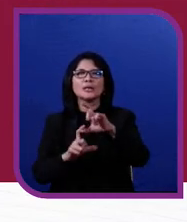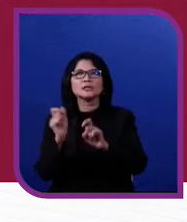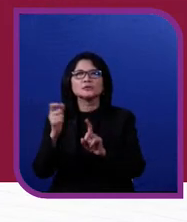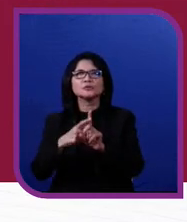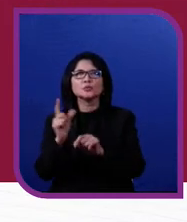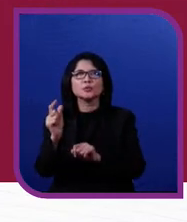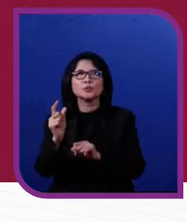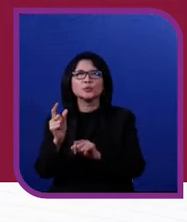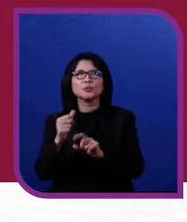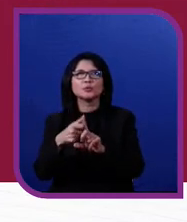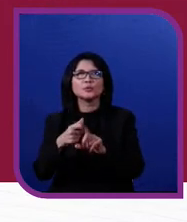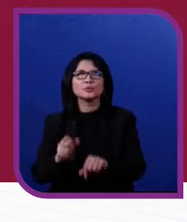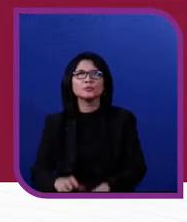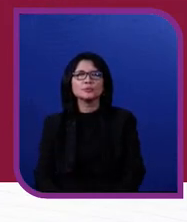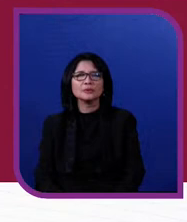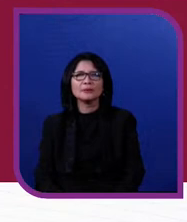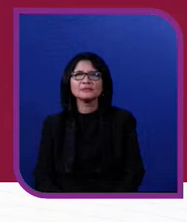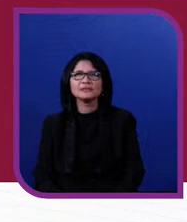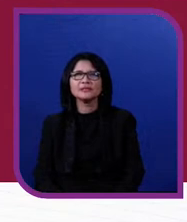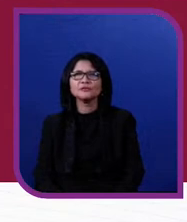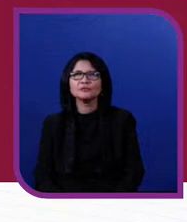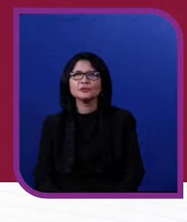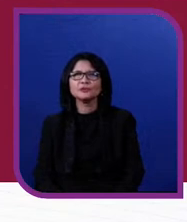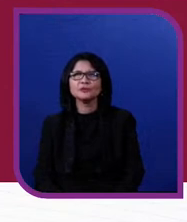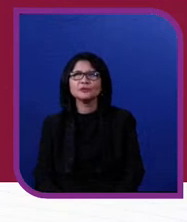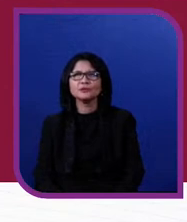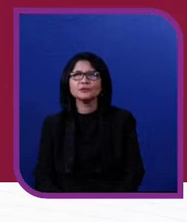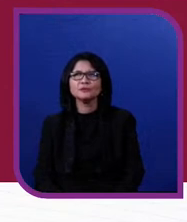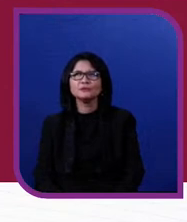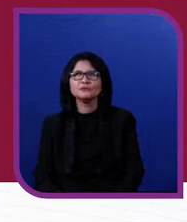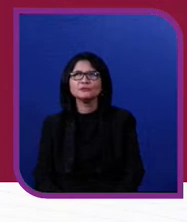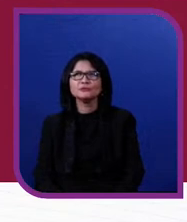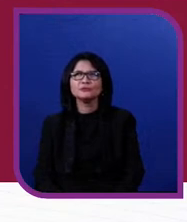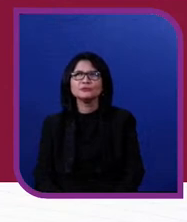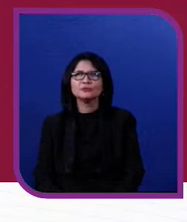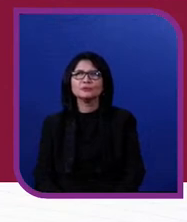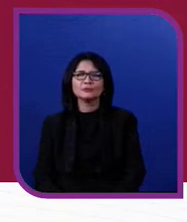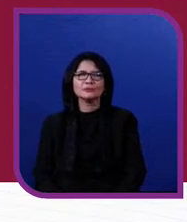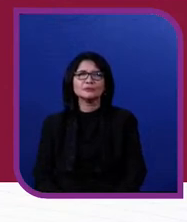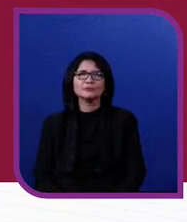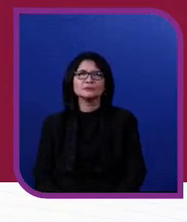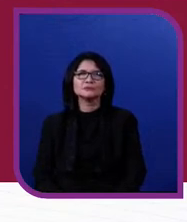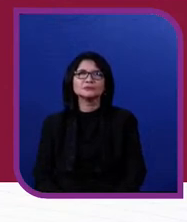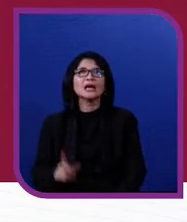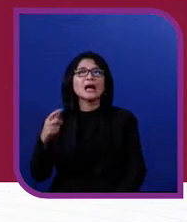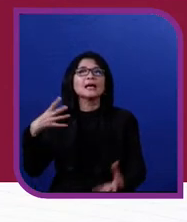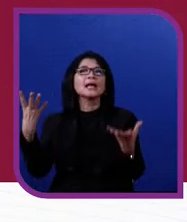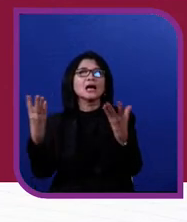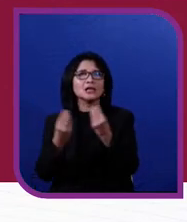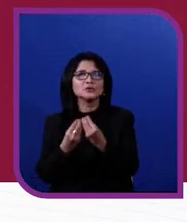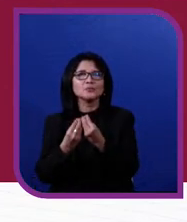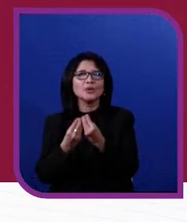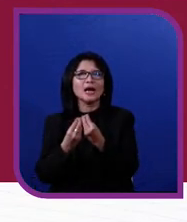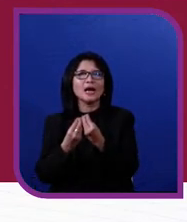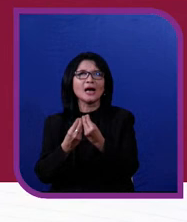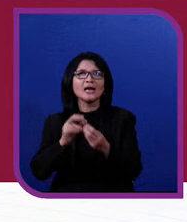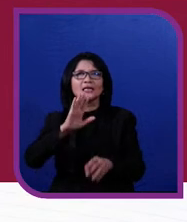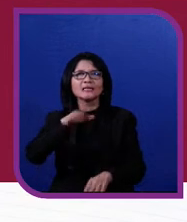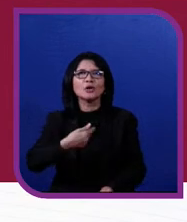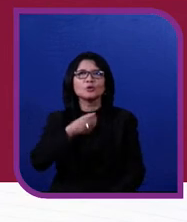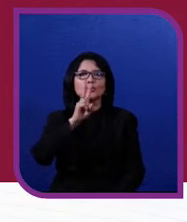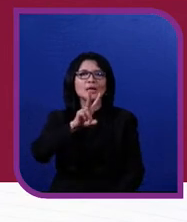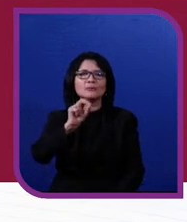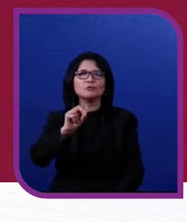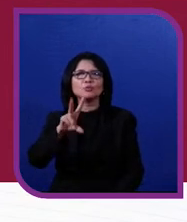This data as a total Shame 21 but when a week